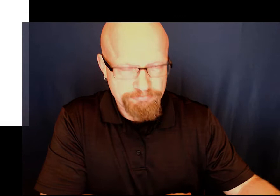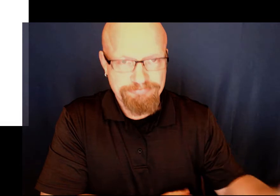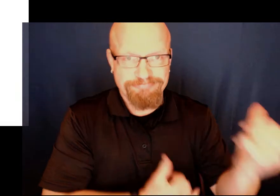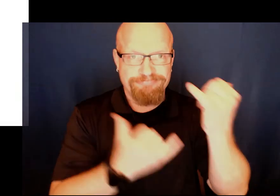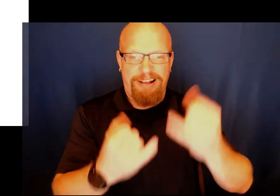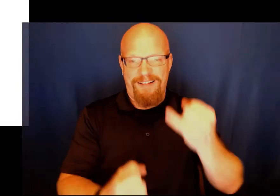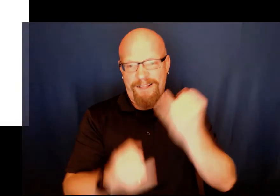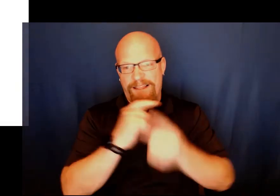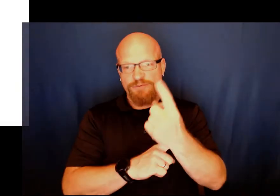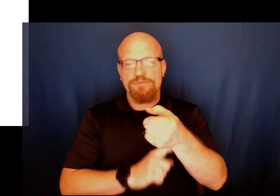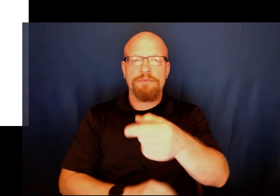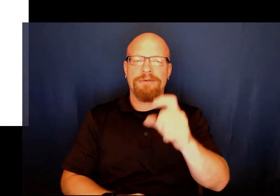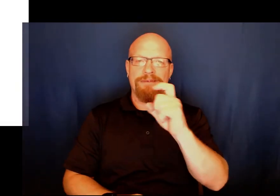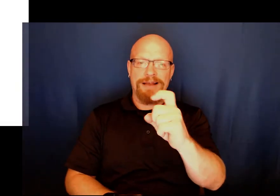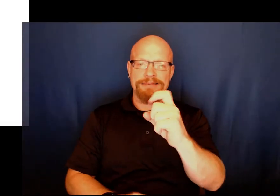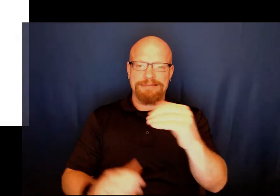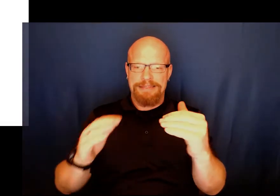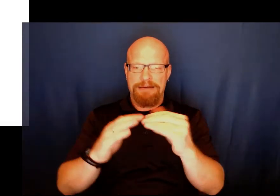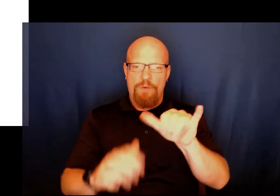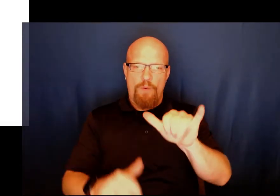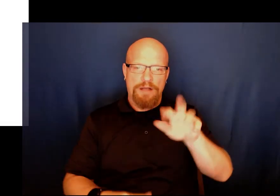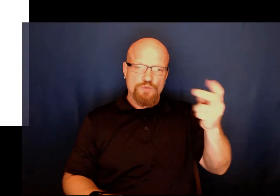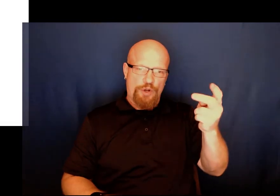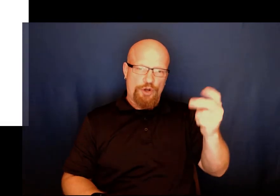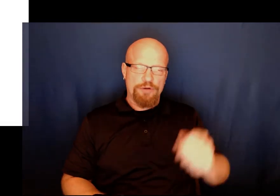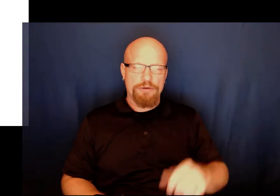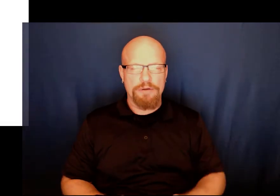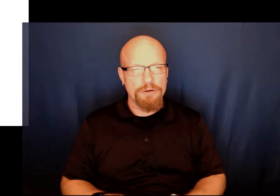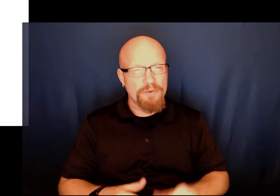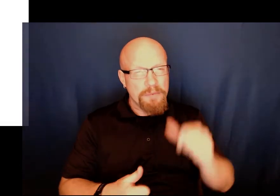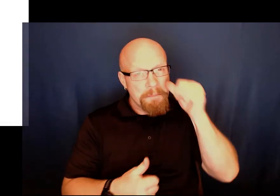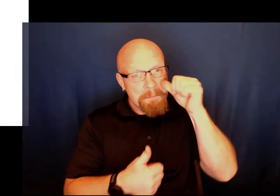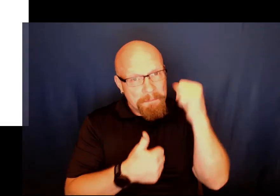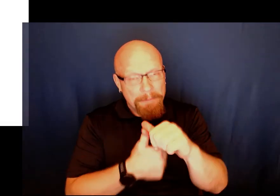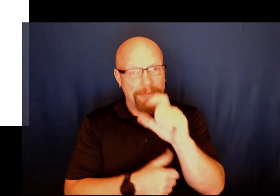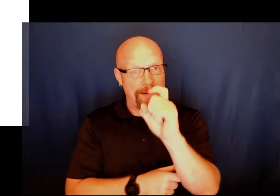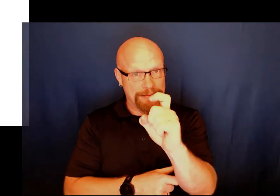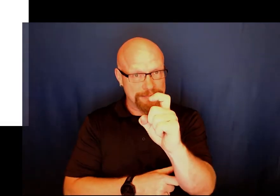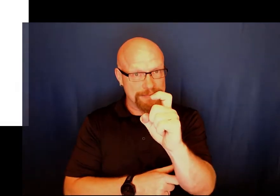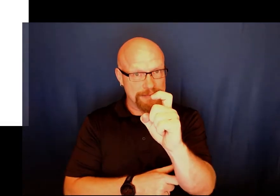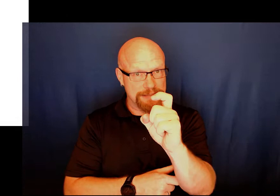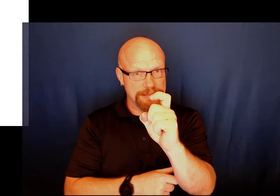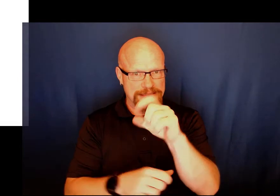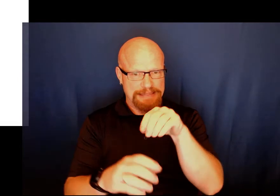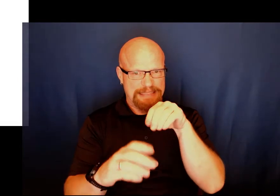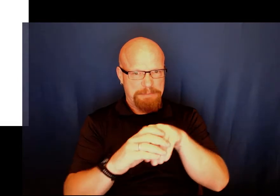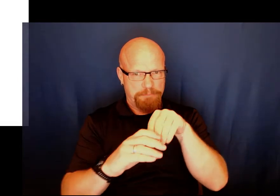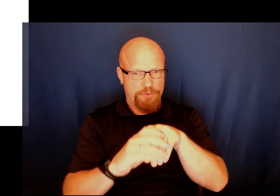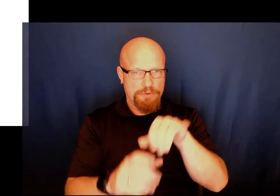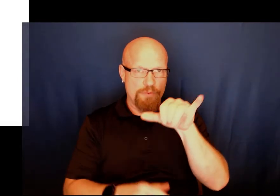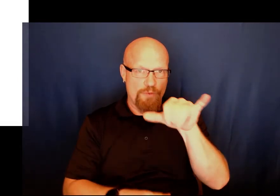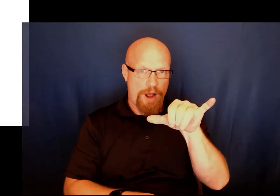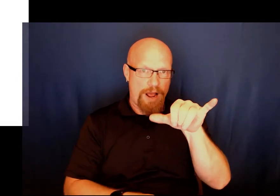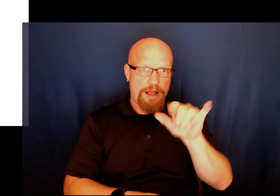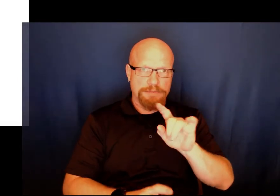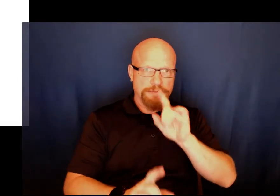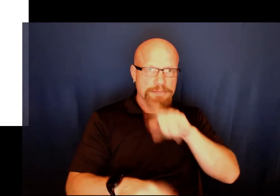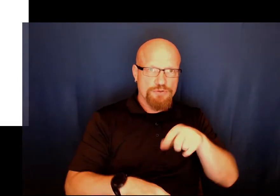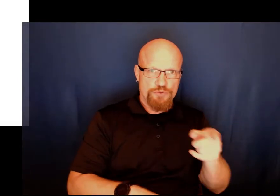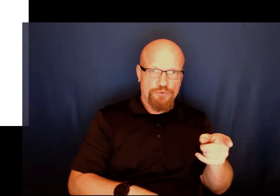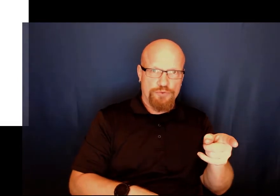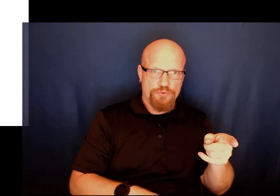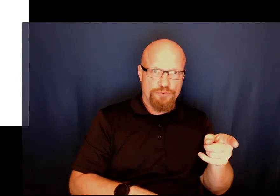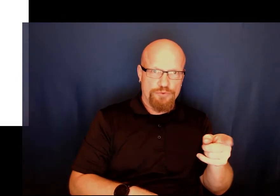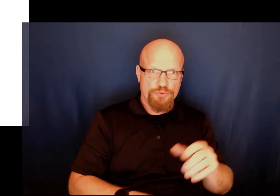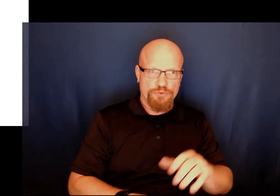And now our third example, our last one. X equals y squared. Remember, x is our input, our